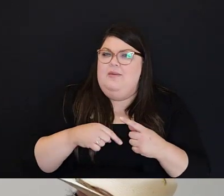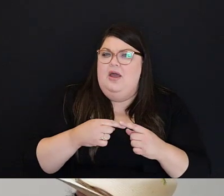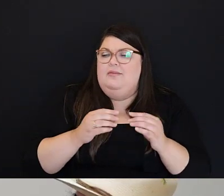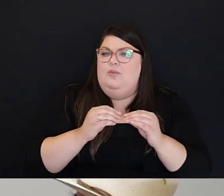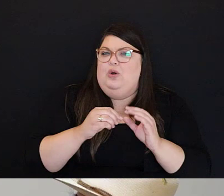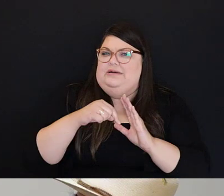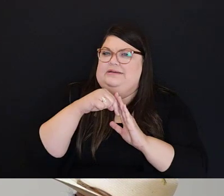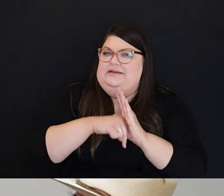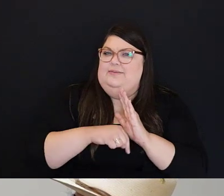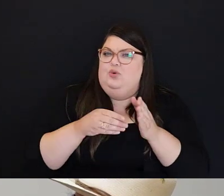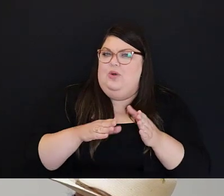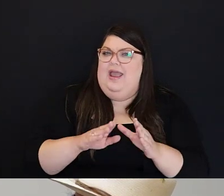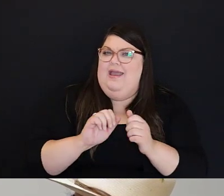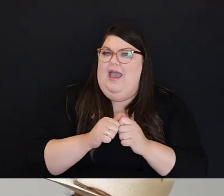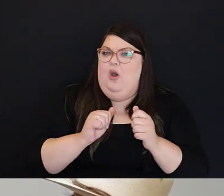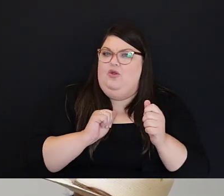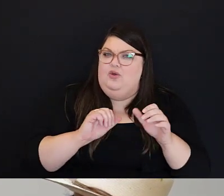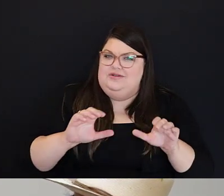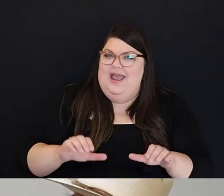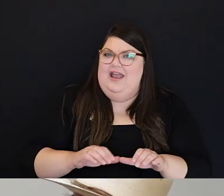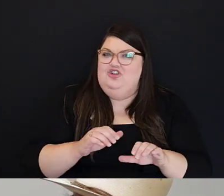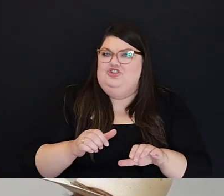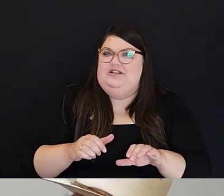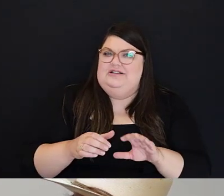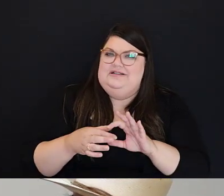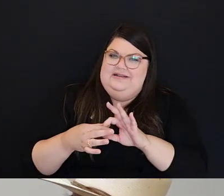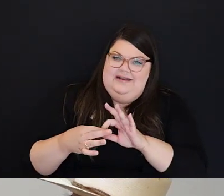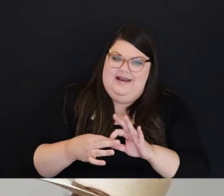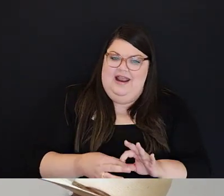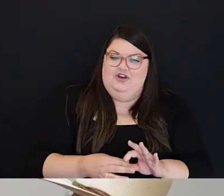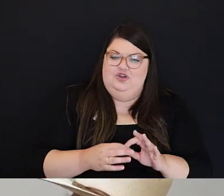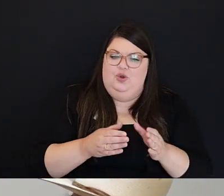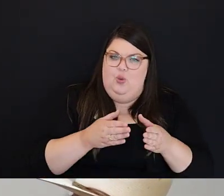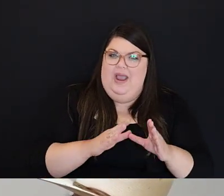these actions and these forms kind of connect to those ways of knowing.